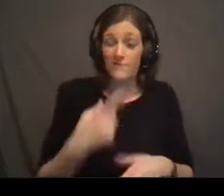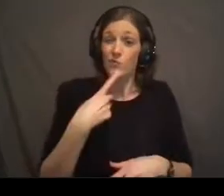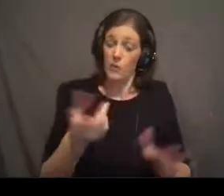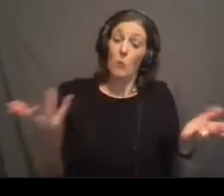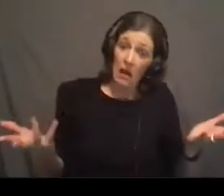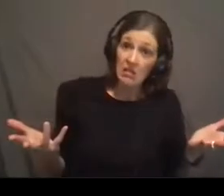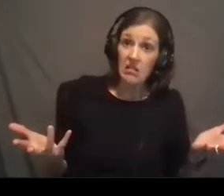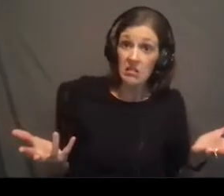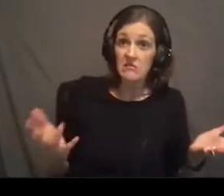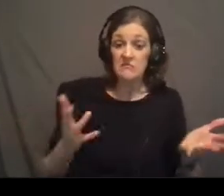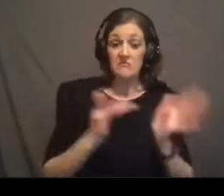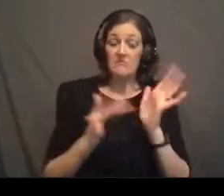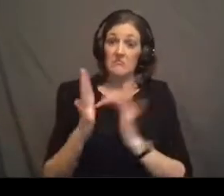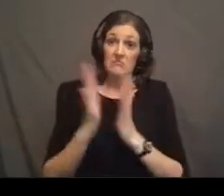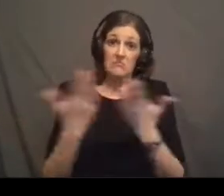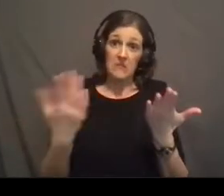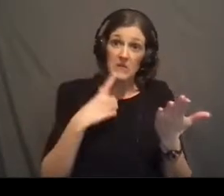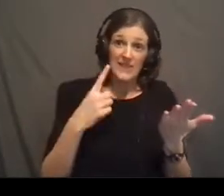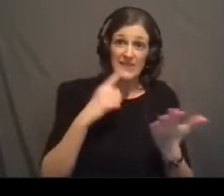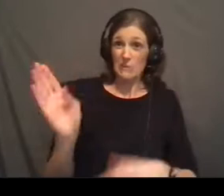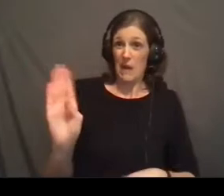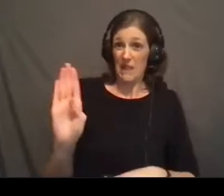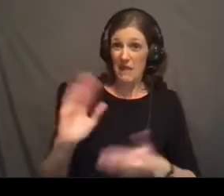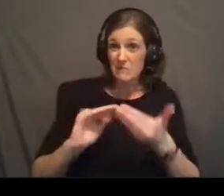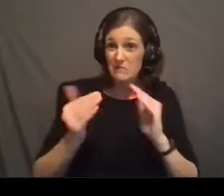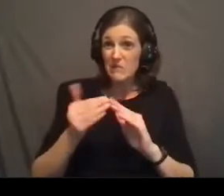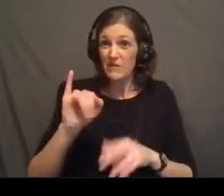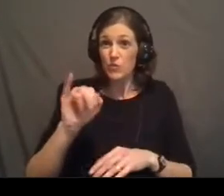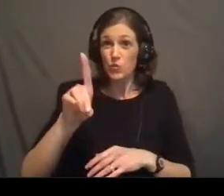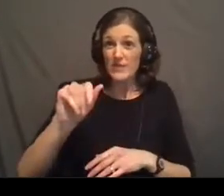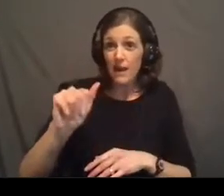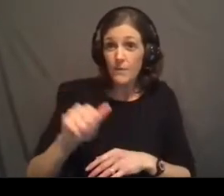well, our scriptures say in Bethlehem of Judea.